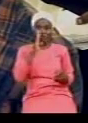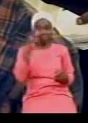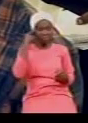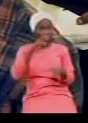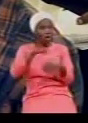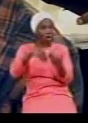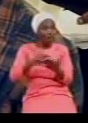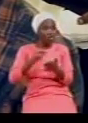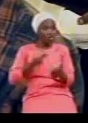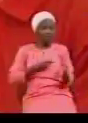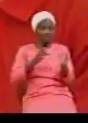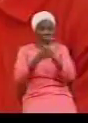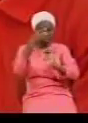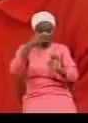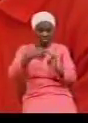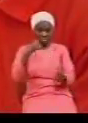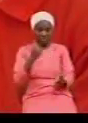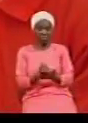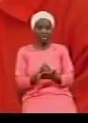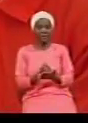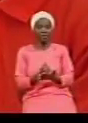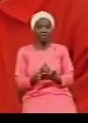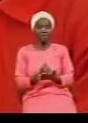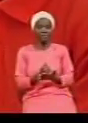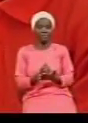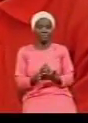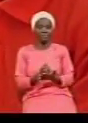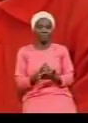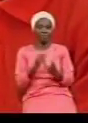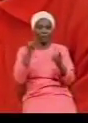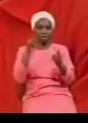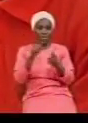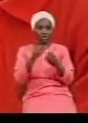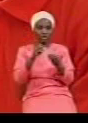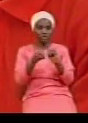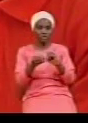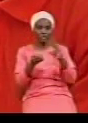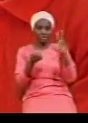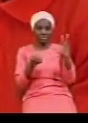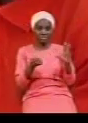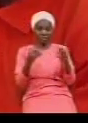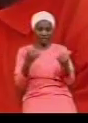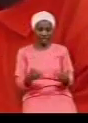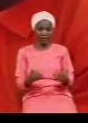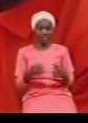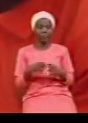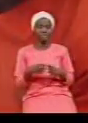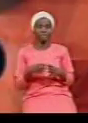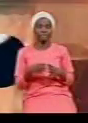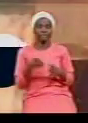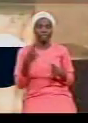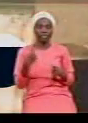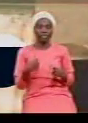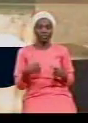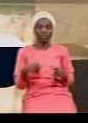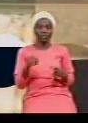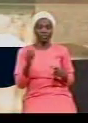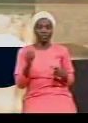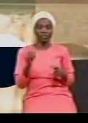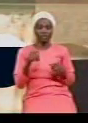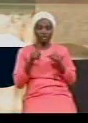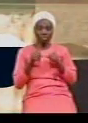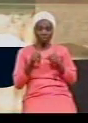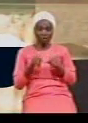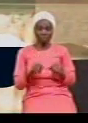in Jesus' name. Point number three now, the constant